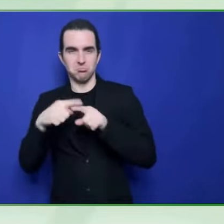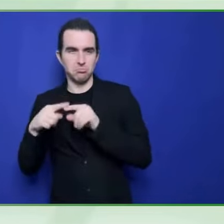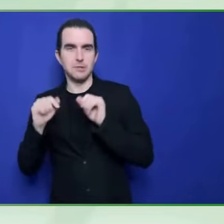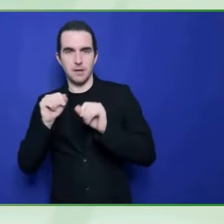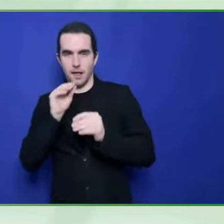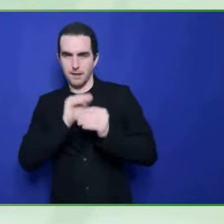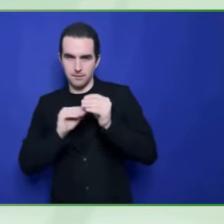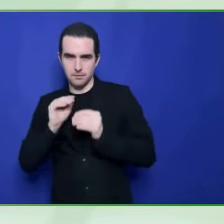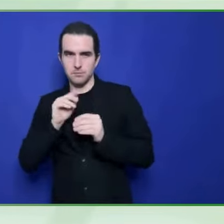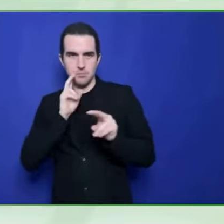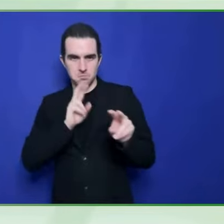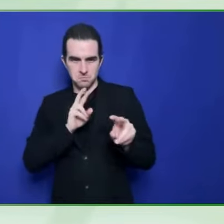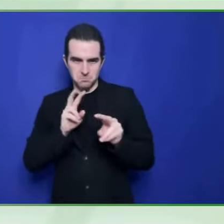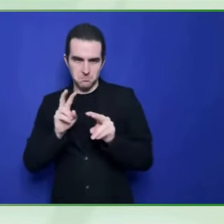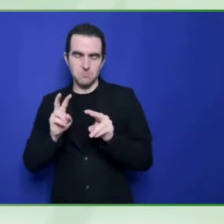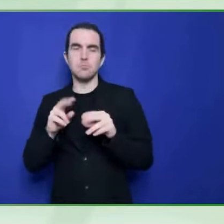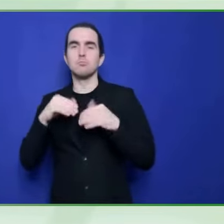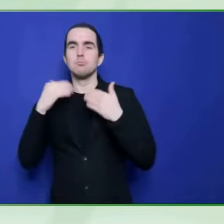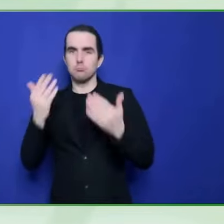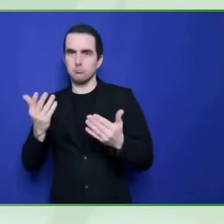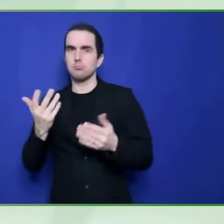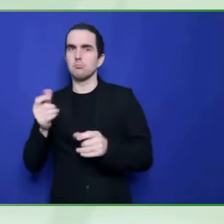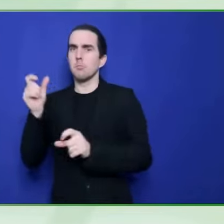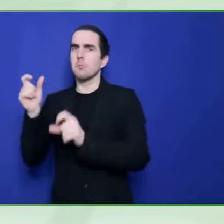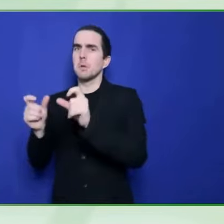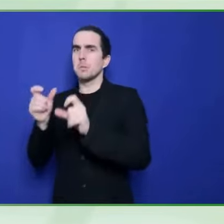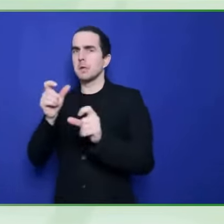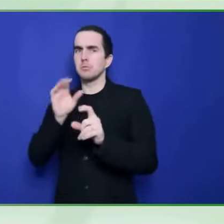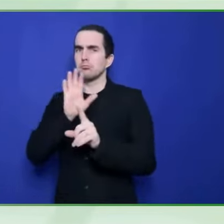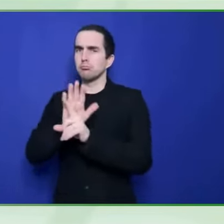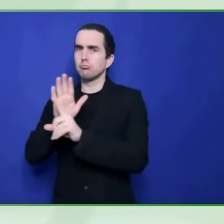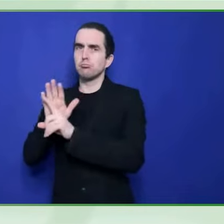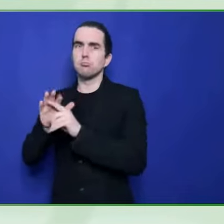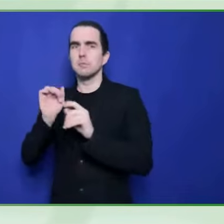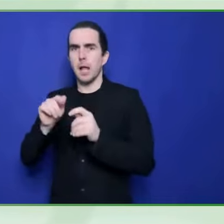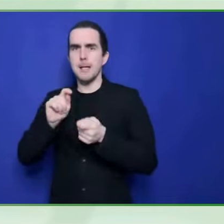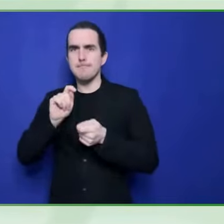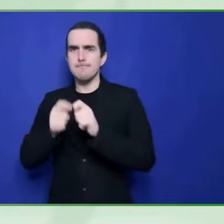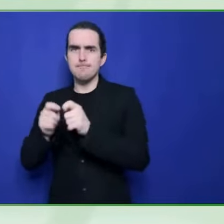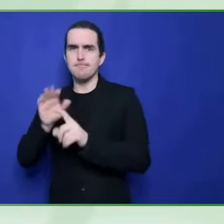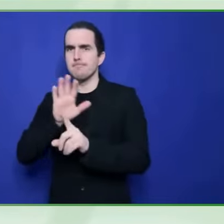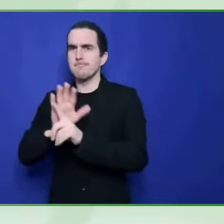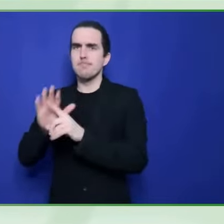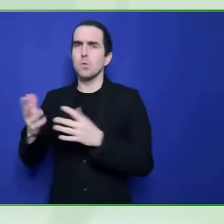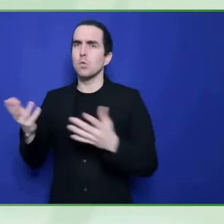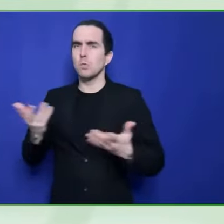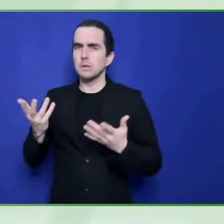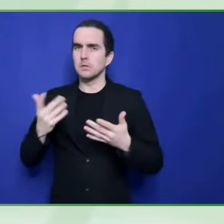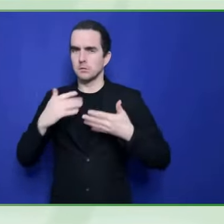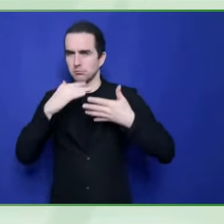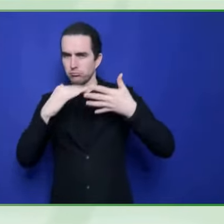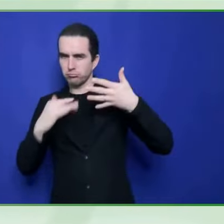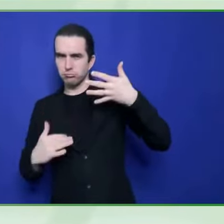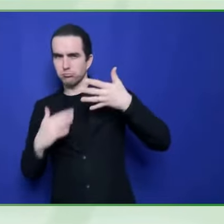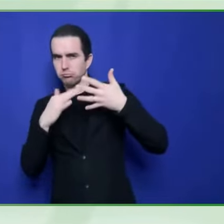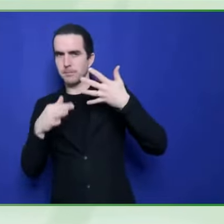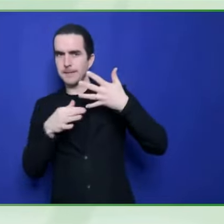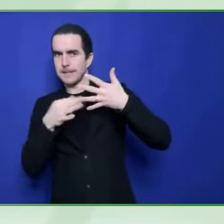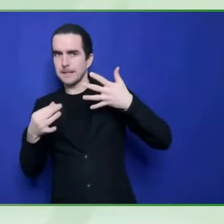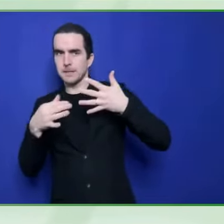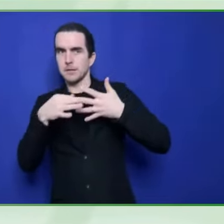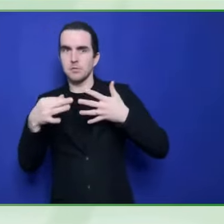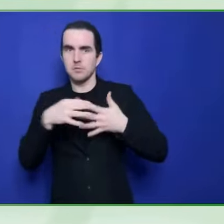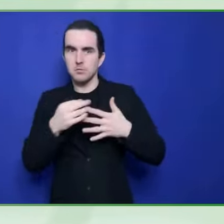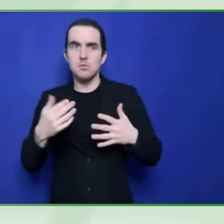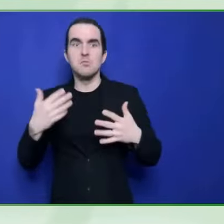we customize it for the use of specific infrastructure? Or do I require a curb ramp? So don't show